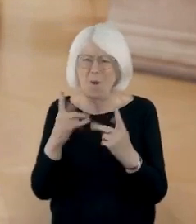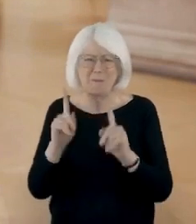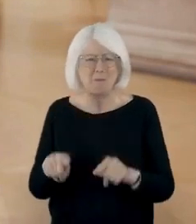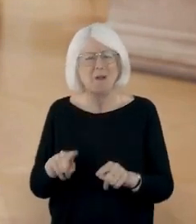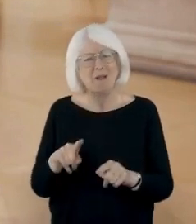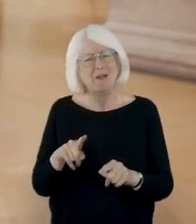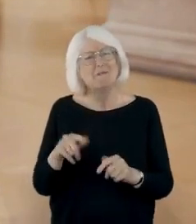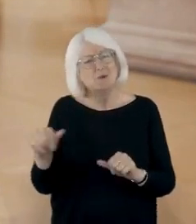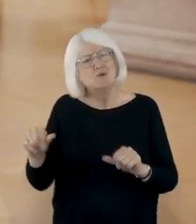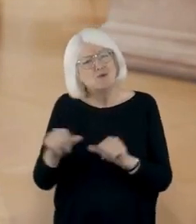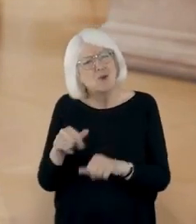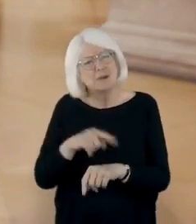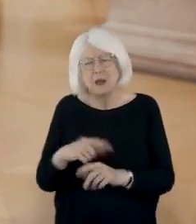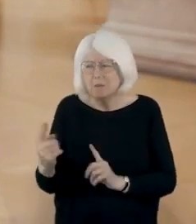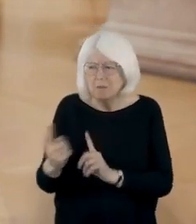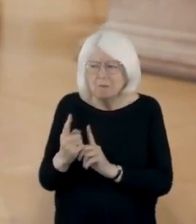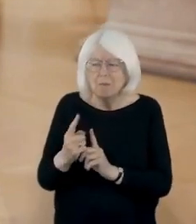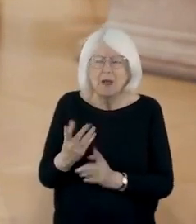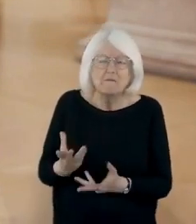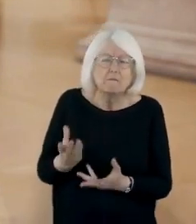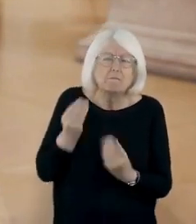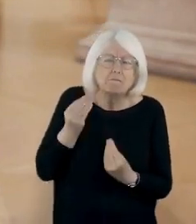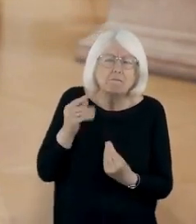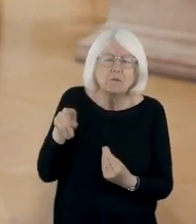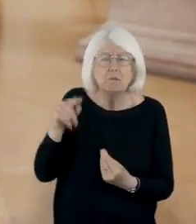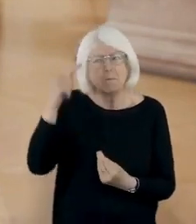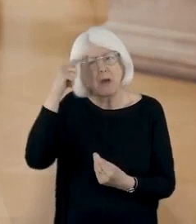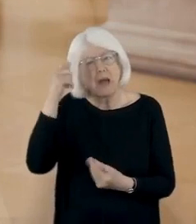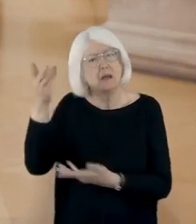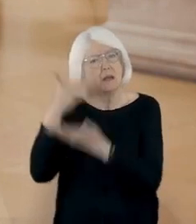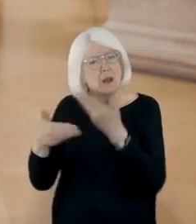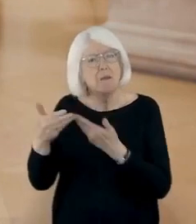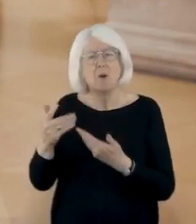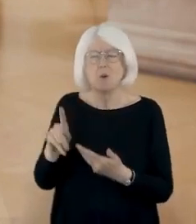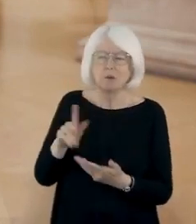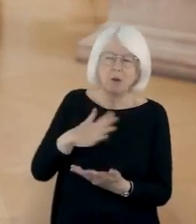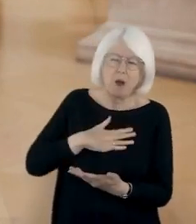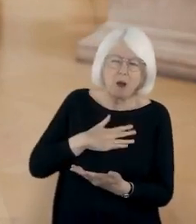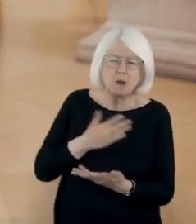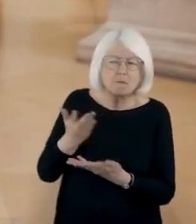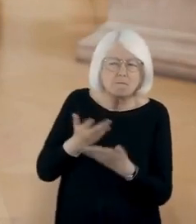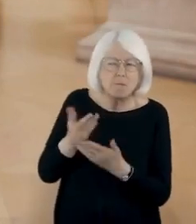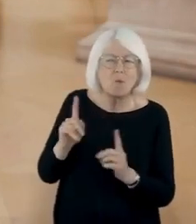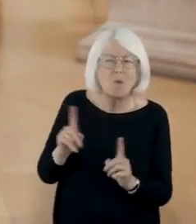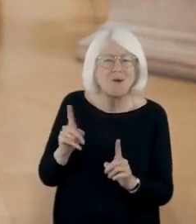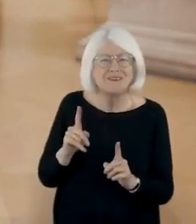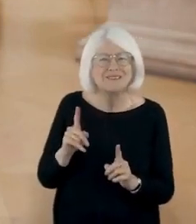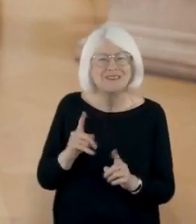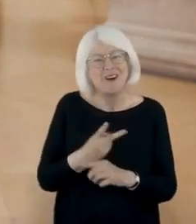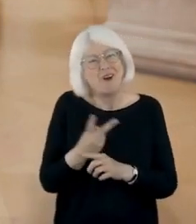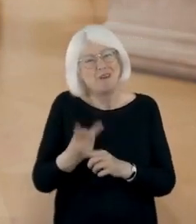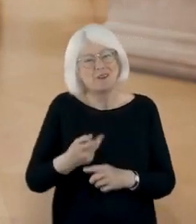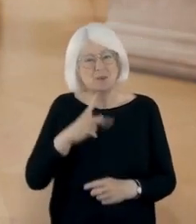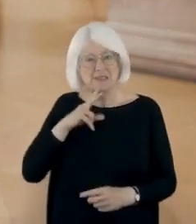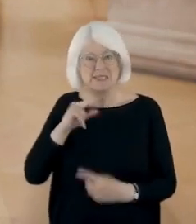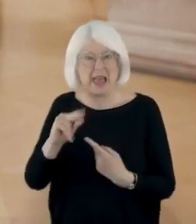just a short amount of time, I've grown to learn to listen to the heart as well as the mind, recognizing that our eyes and mouths can so often let